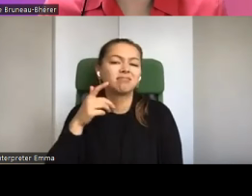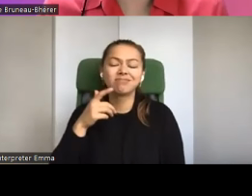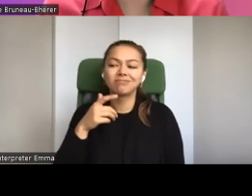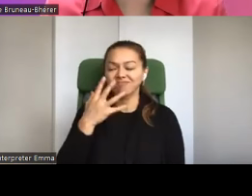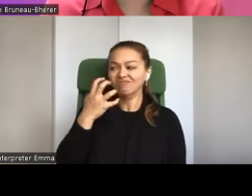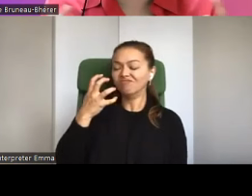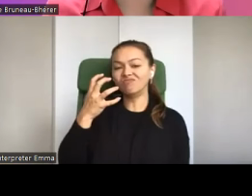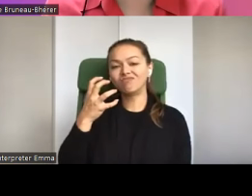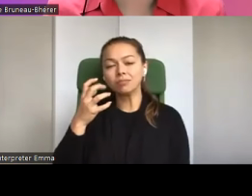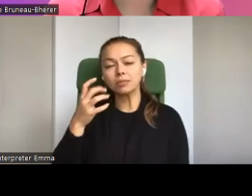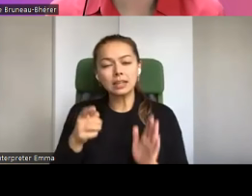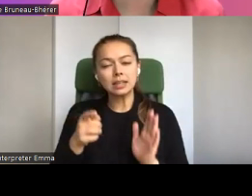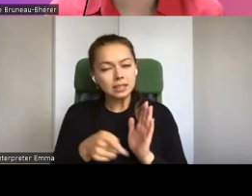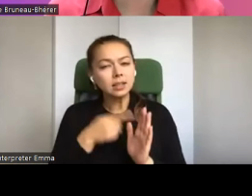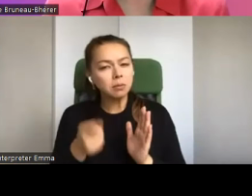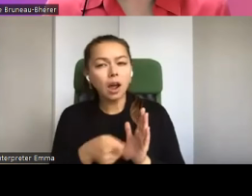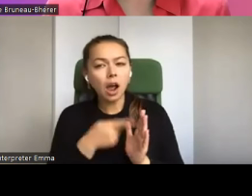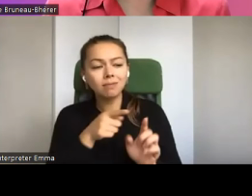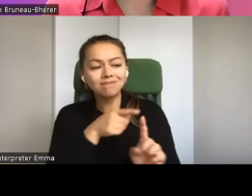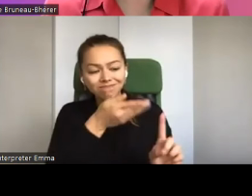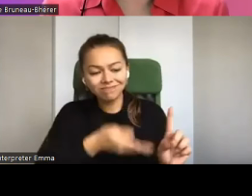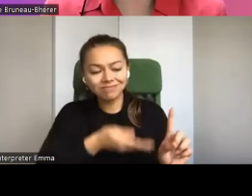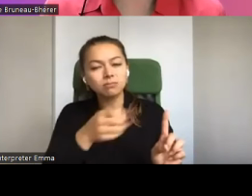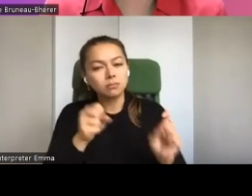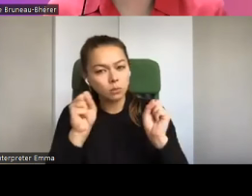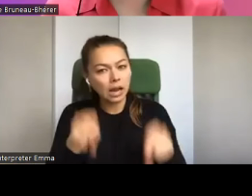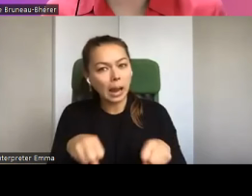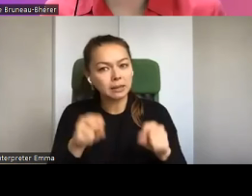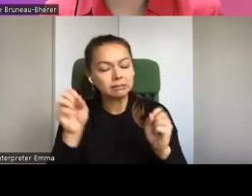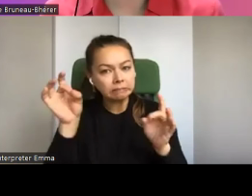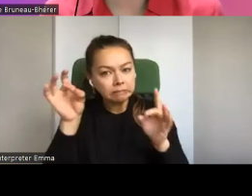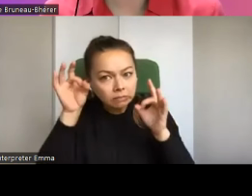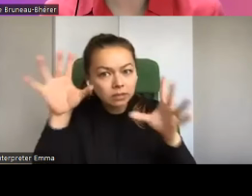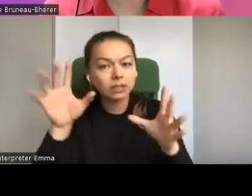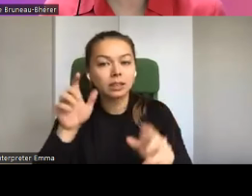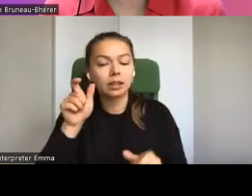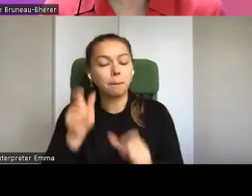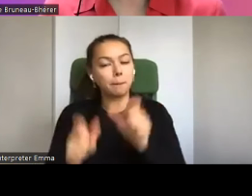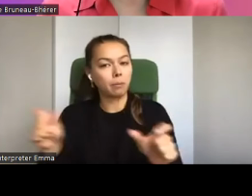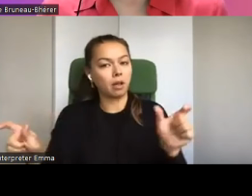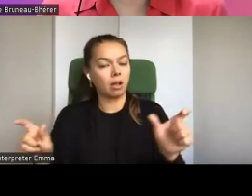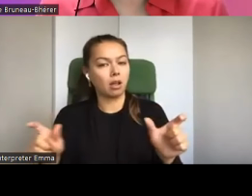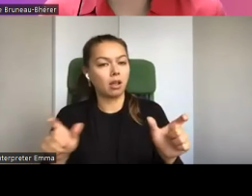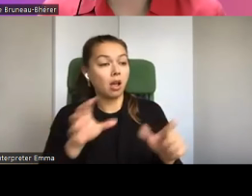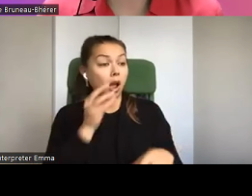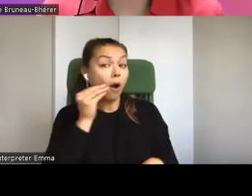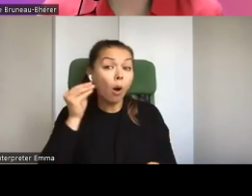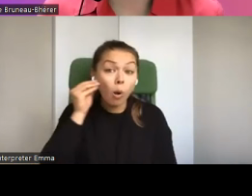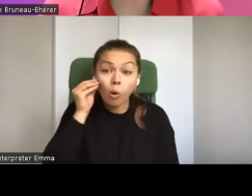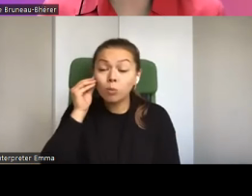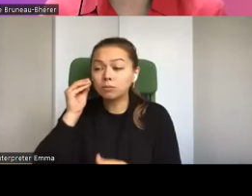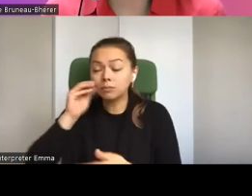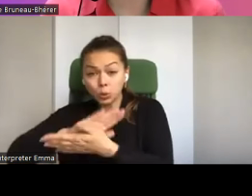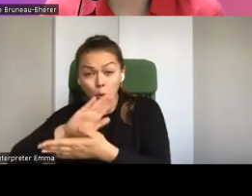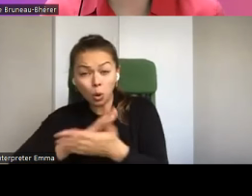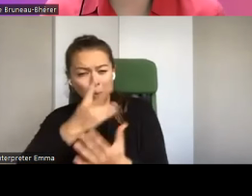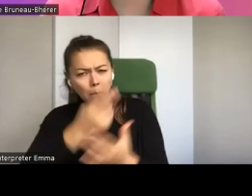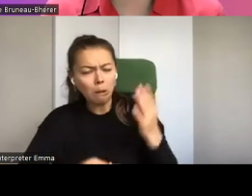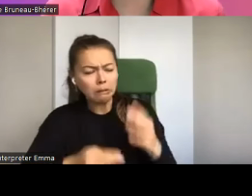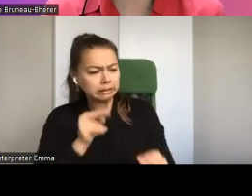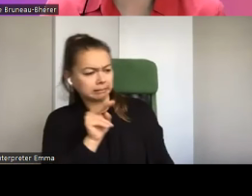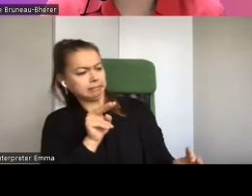violent, and people have trouble understanding the intensity of his reactions at home and also in the school and also at home.